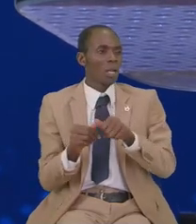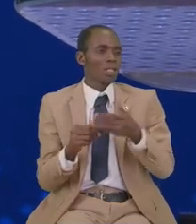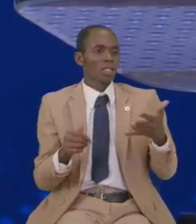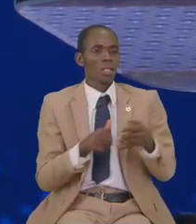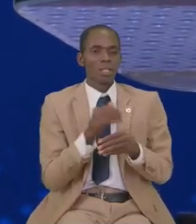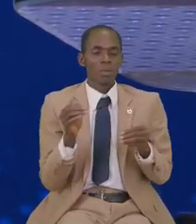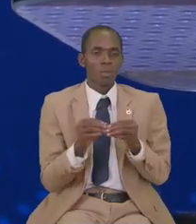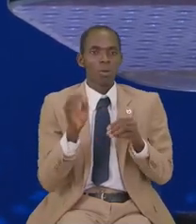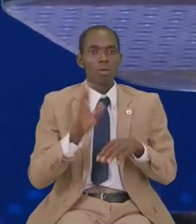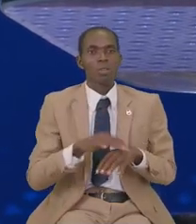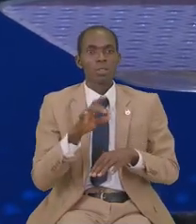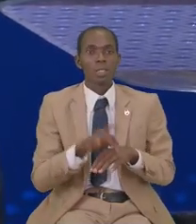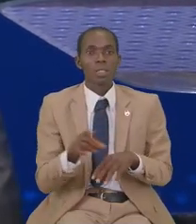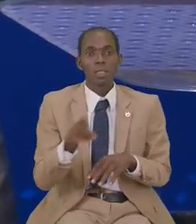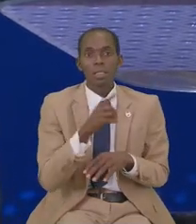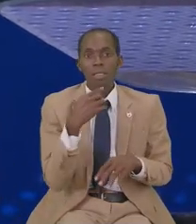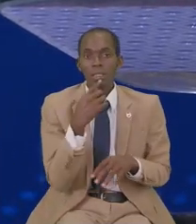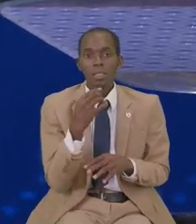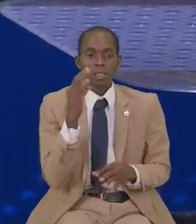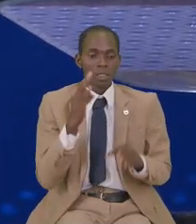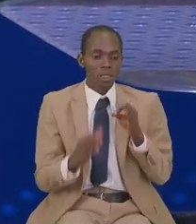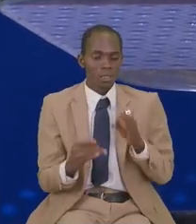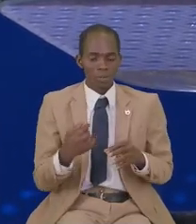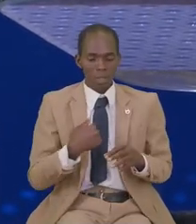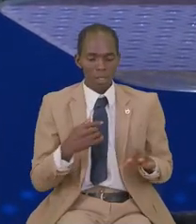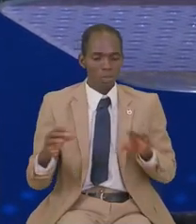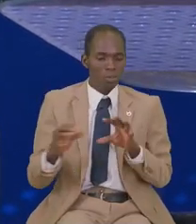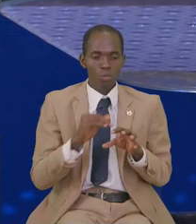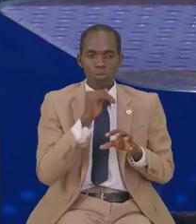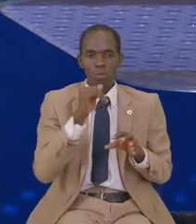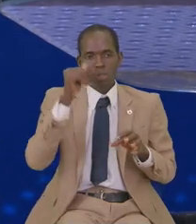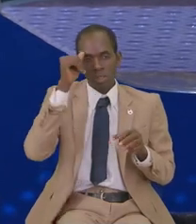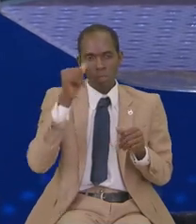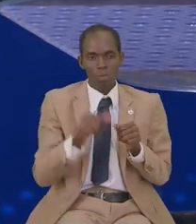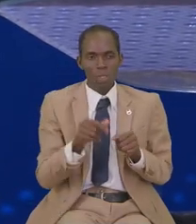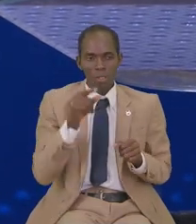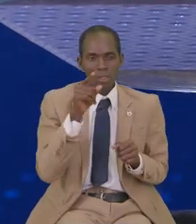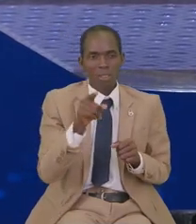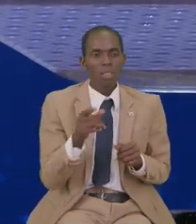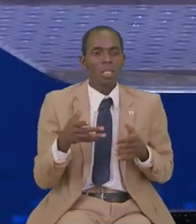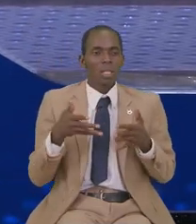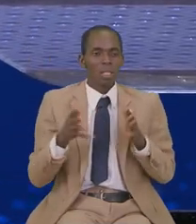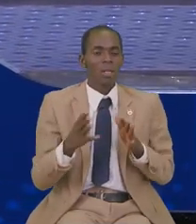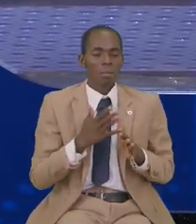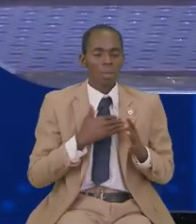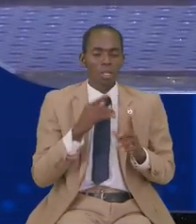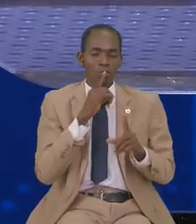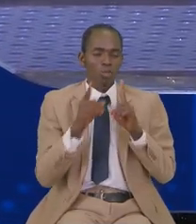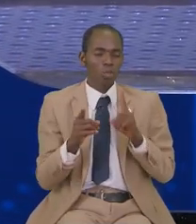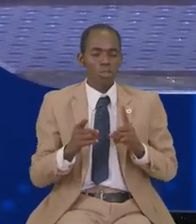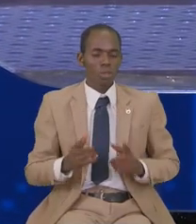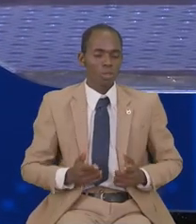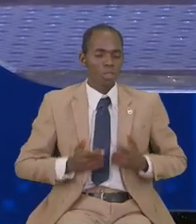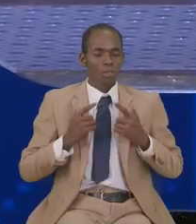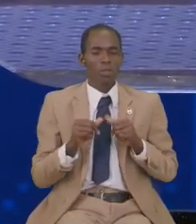anymore on earth. They said, if I do not remember thee, let my tongue cleave to the roof